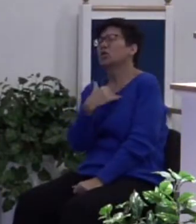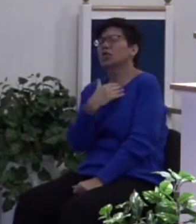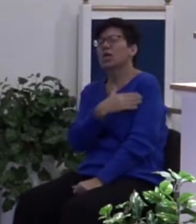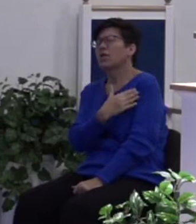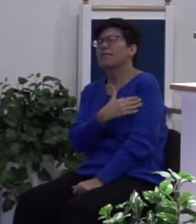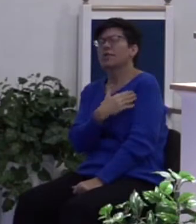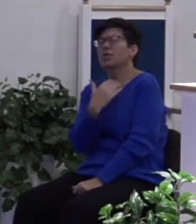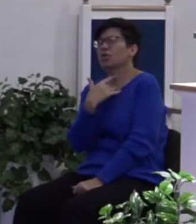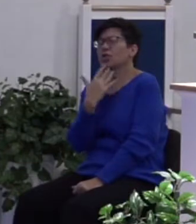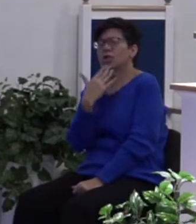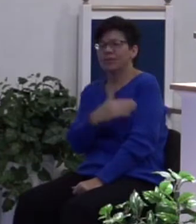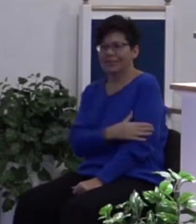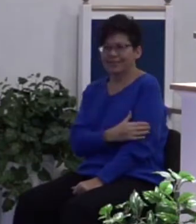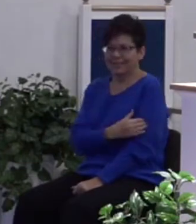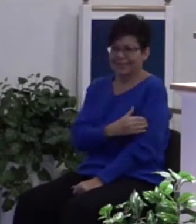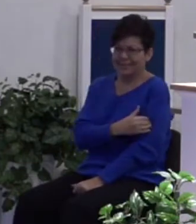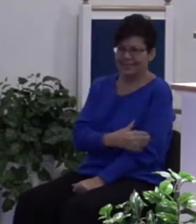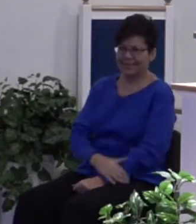Okay.